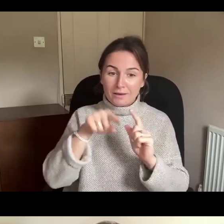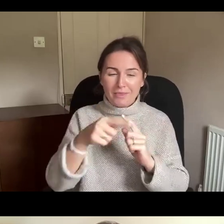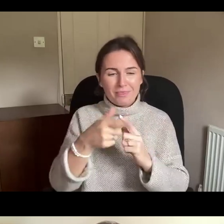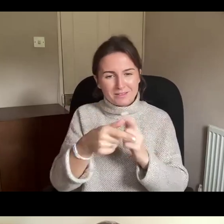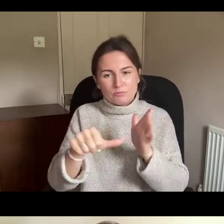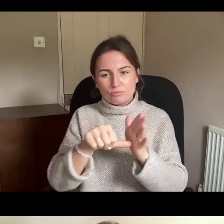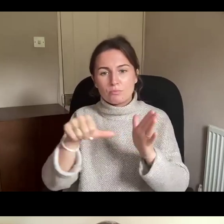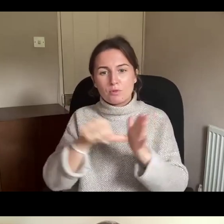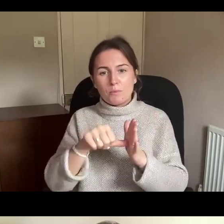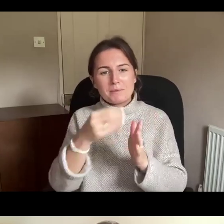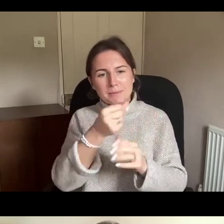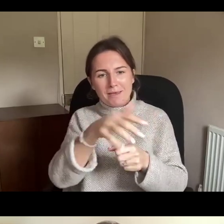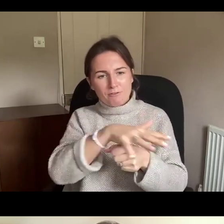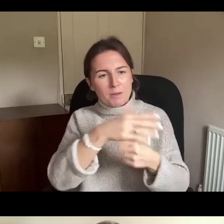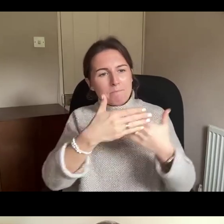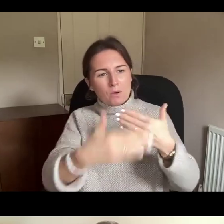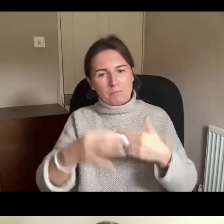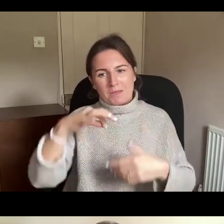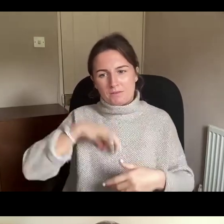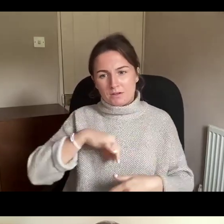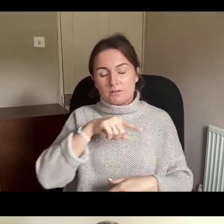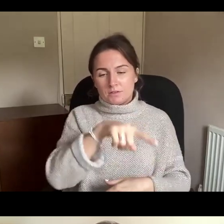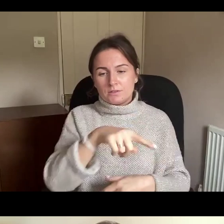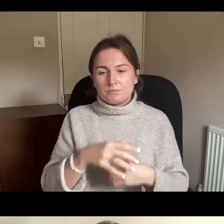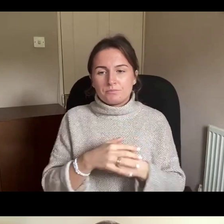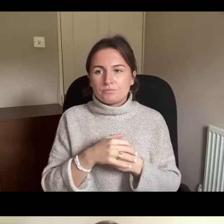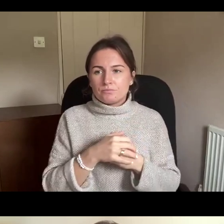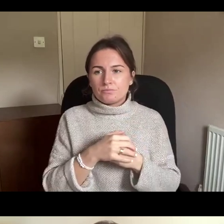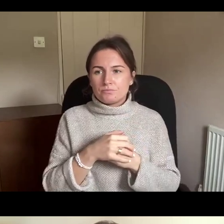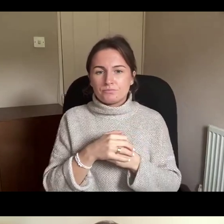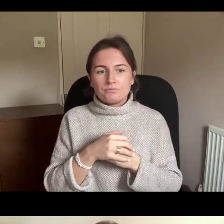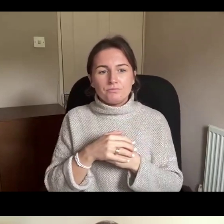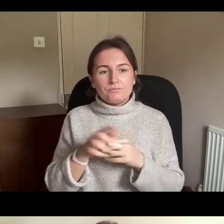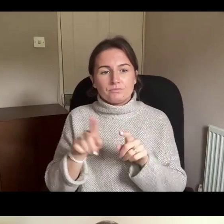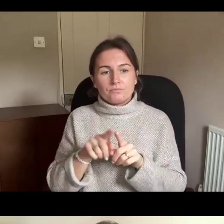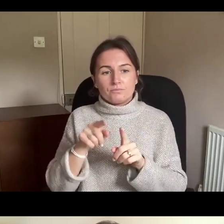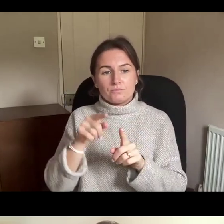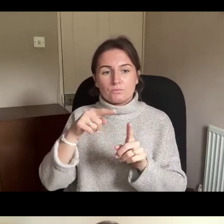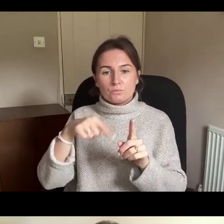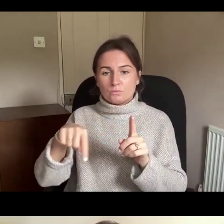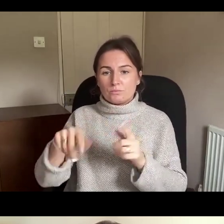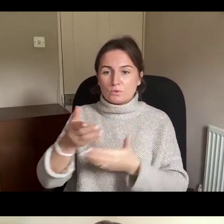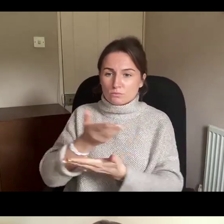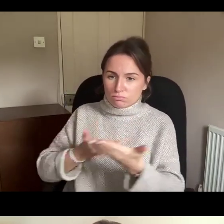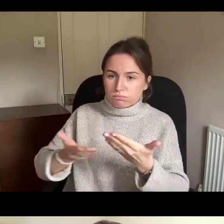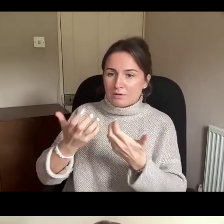problematic. And then we just talked generally around how the lovely people in the group use data